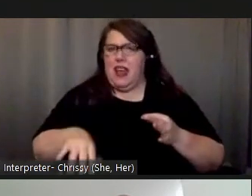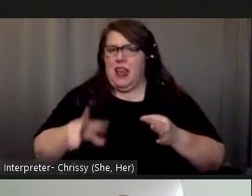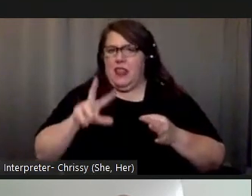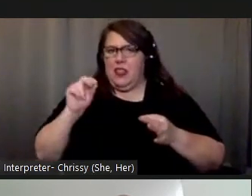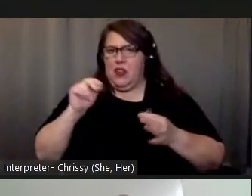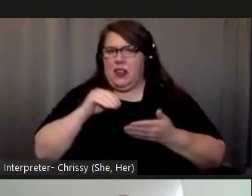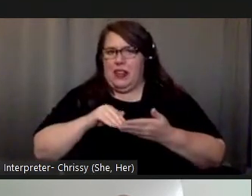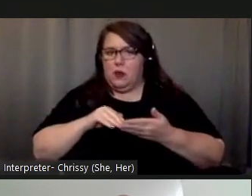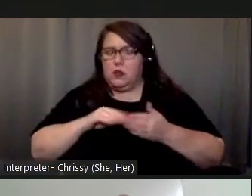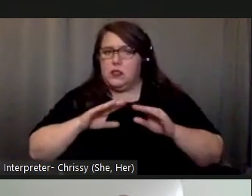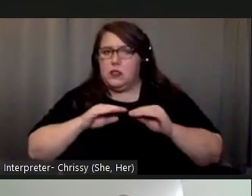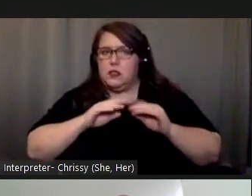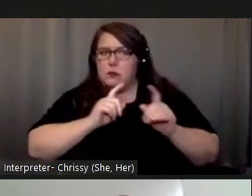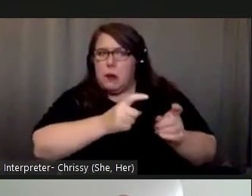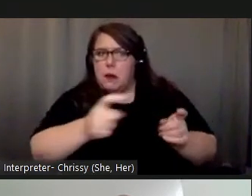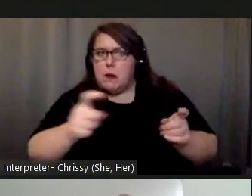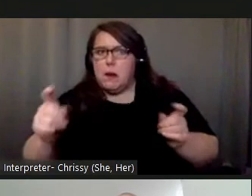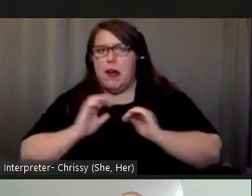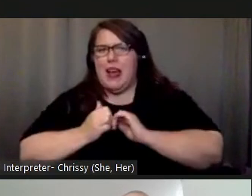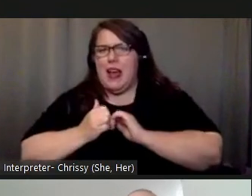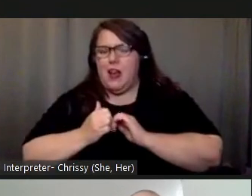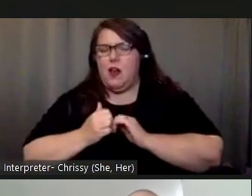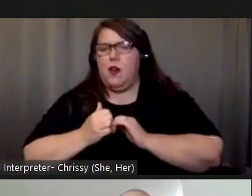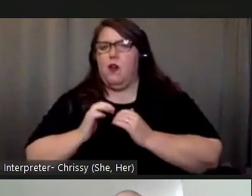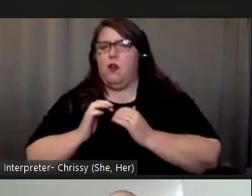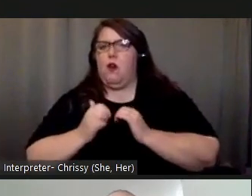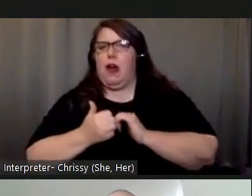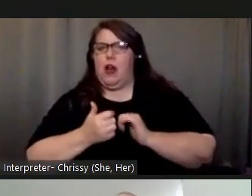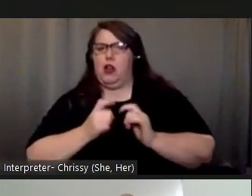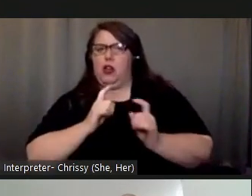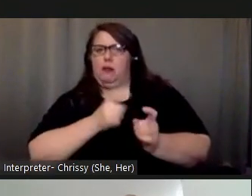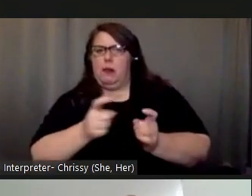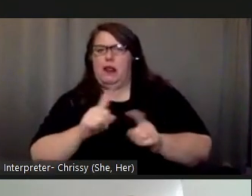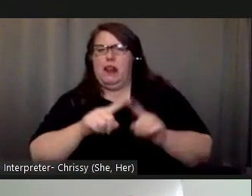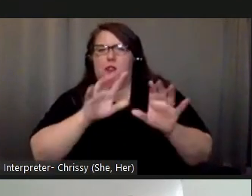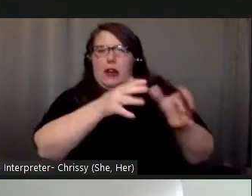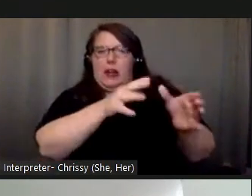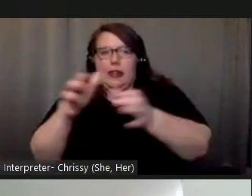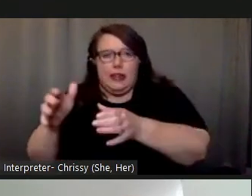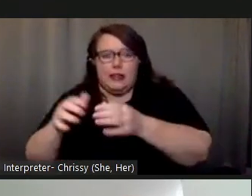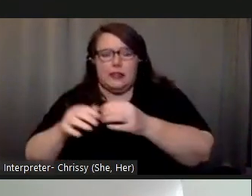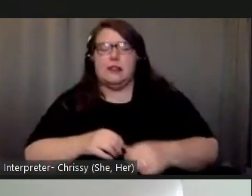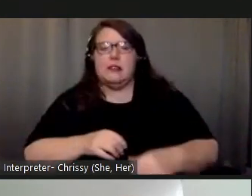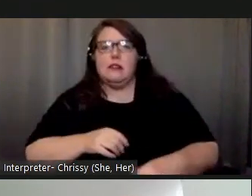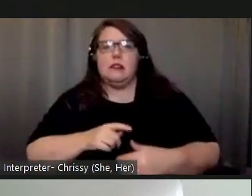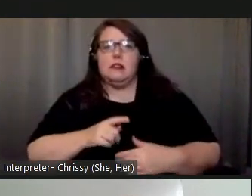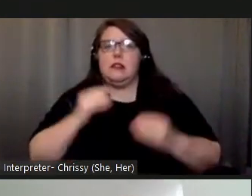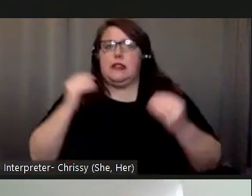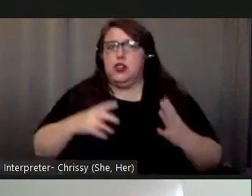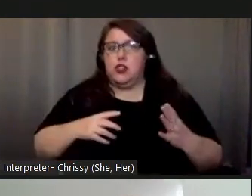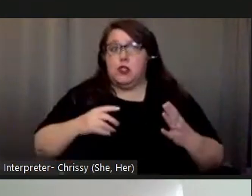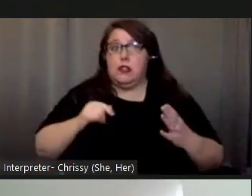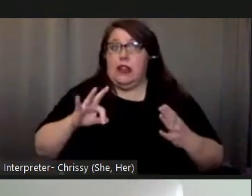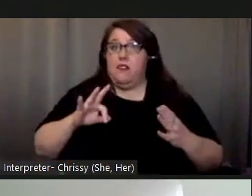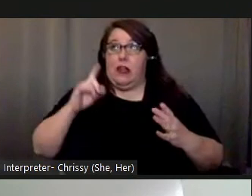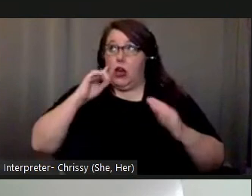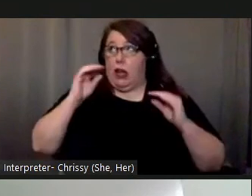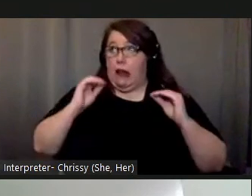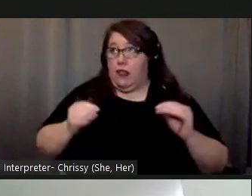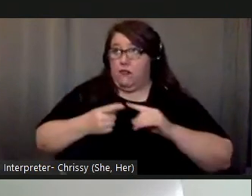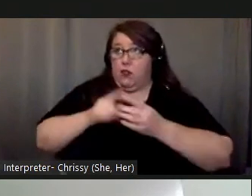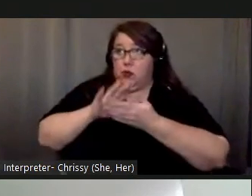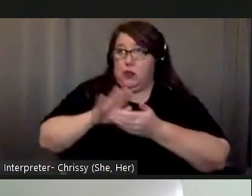30,000? Who are some of how do you distribute it among the different entities? And what should teachers be doing if they're not hearing anything from their